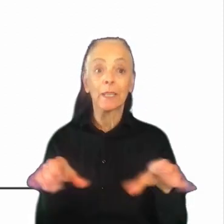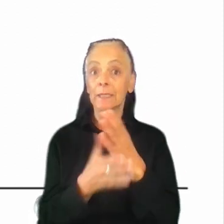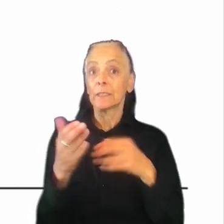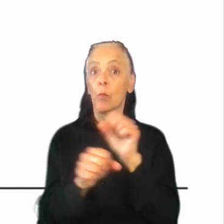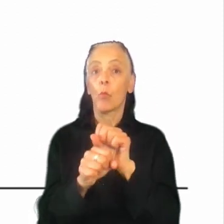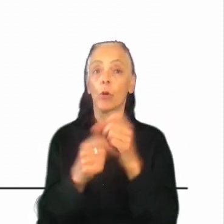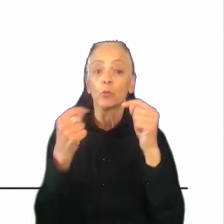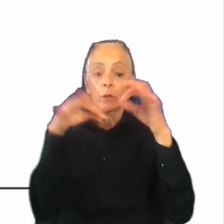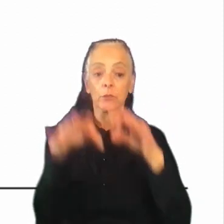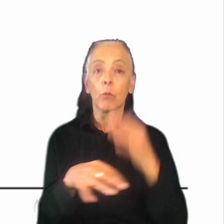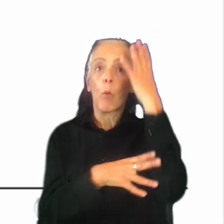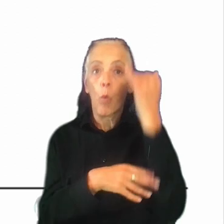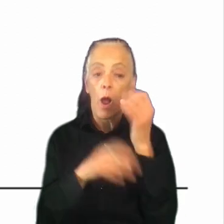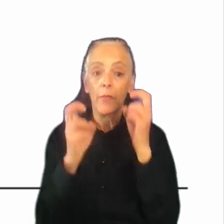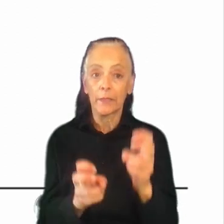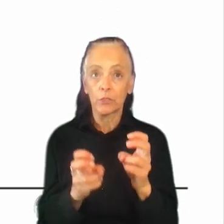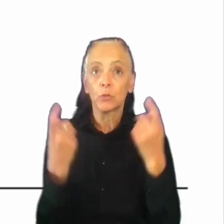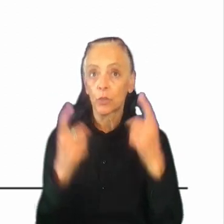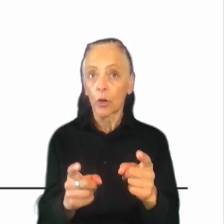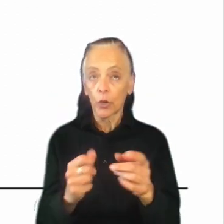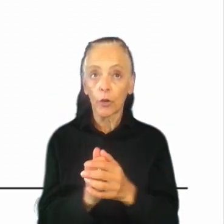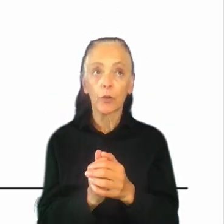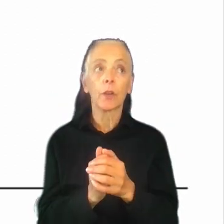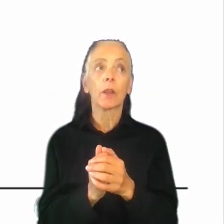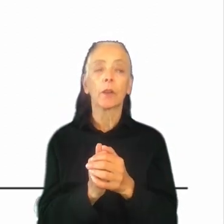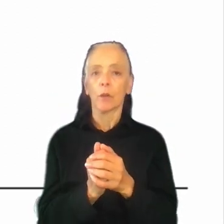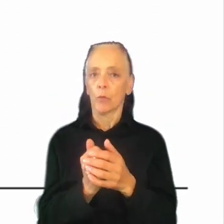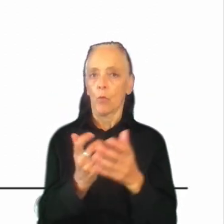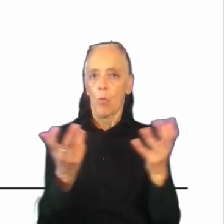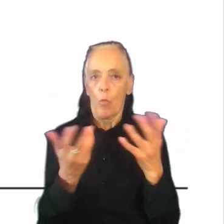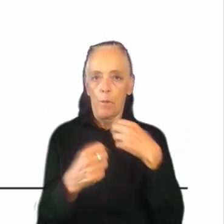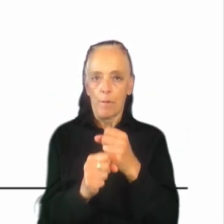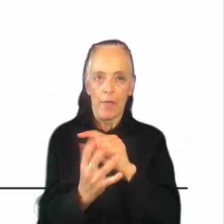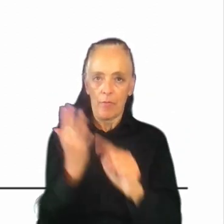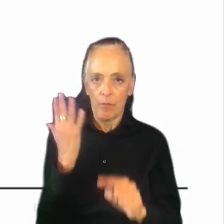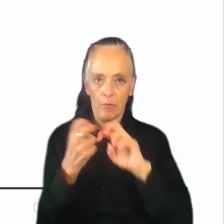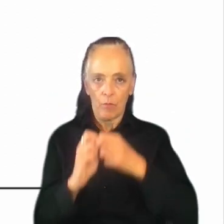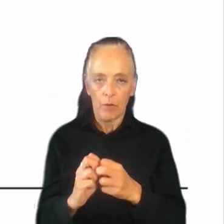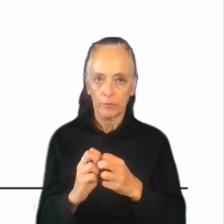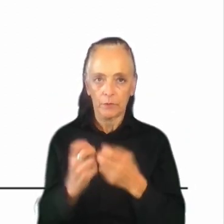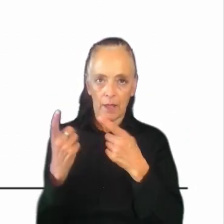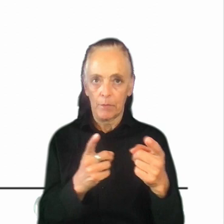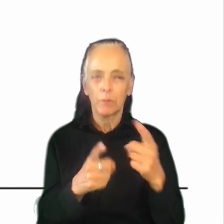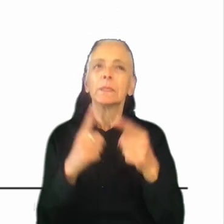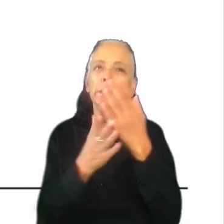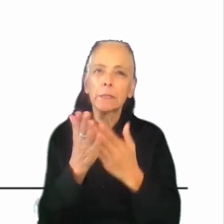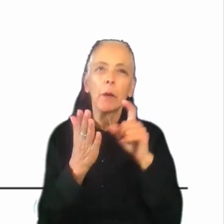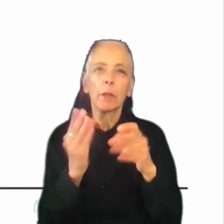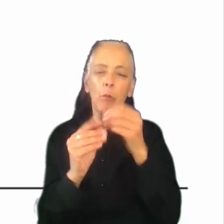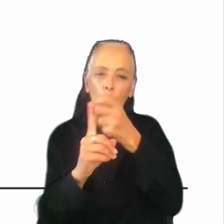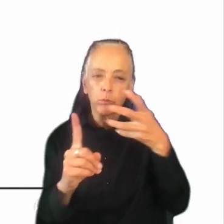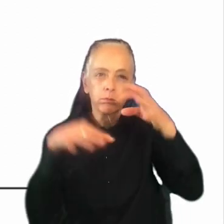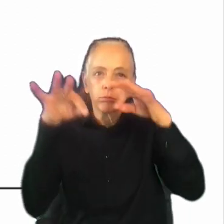to try and describe why those issues occurred and what made them happen but some of those issues needed more explanation or